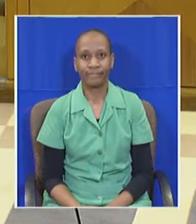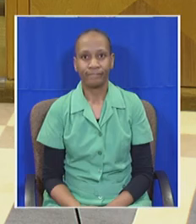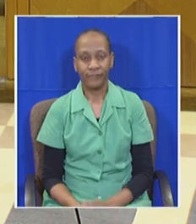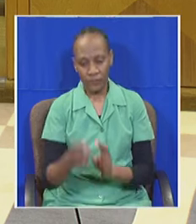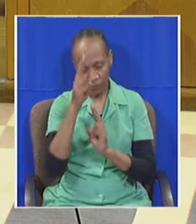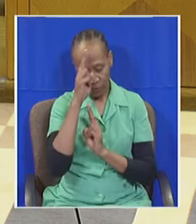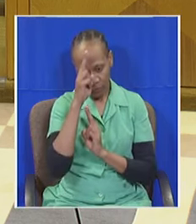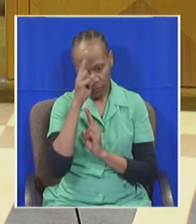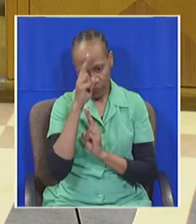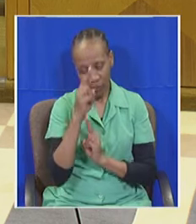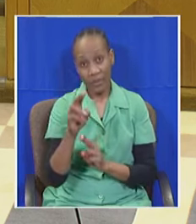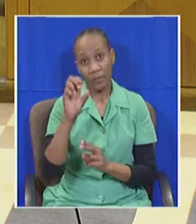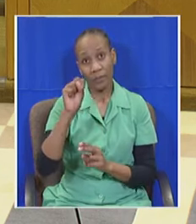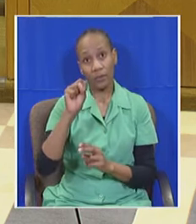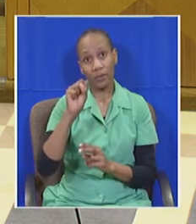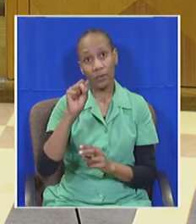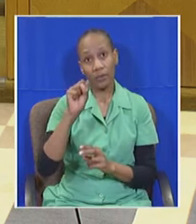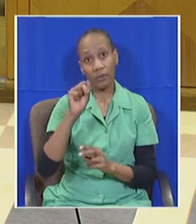Honorable Wai Kasim, GA.